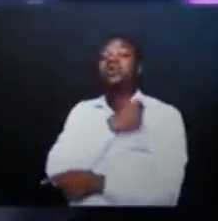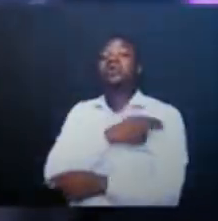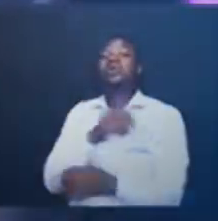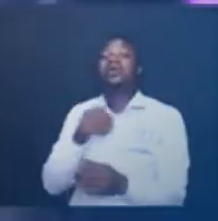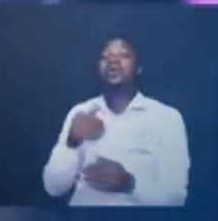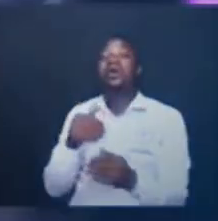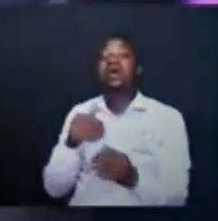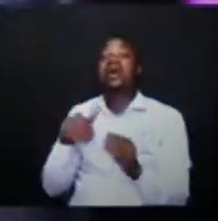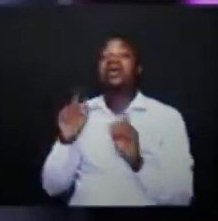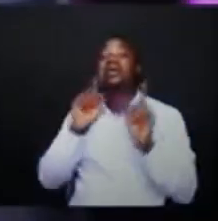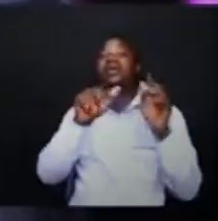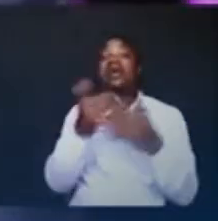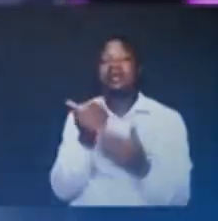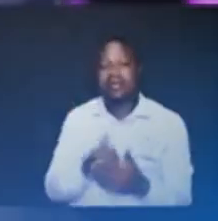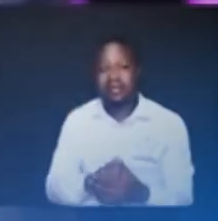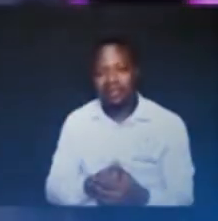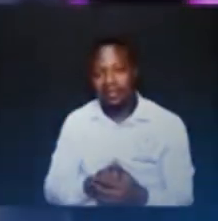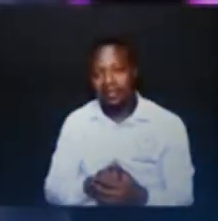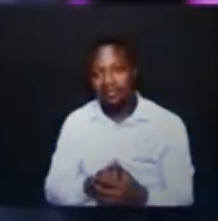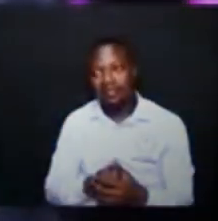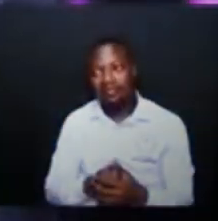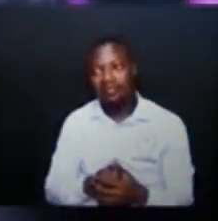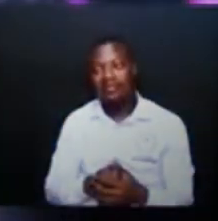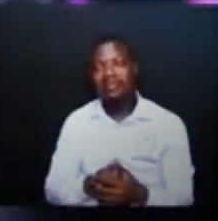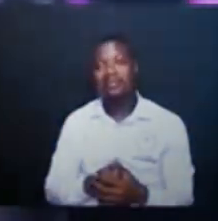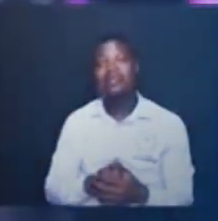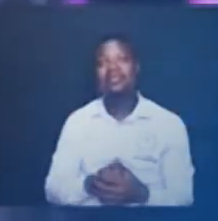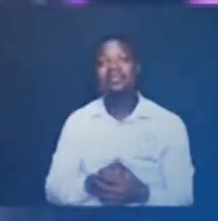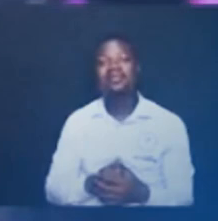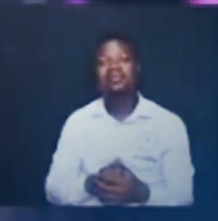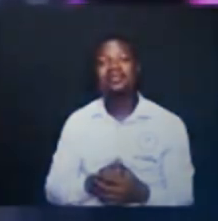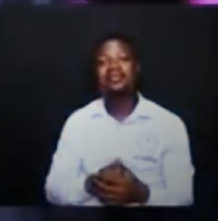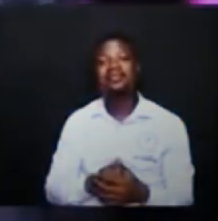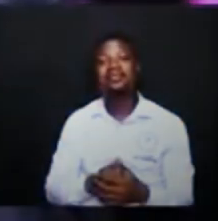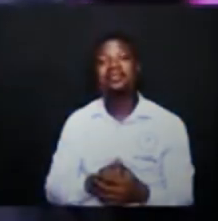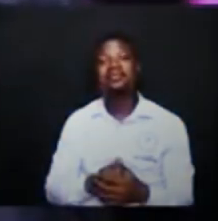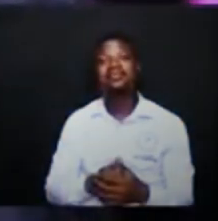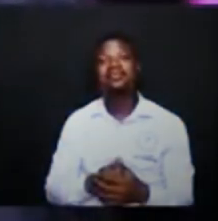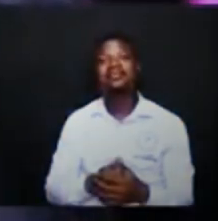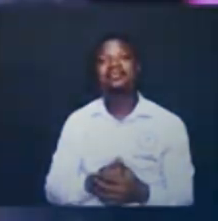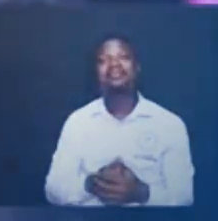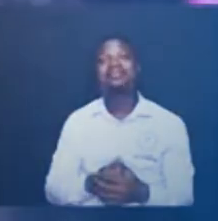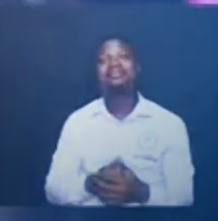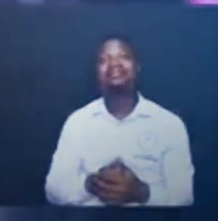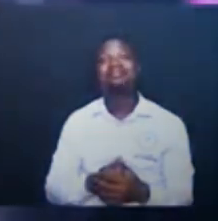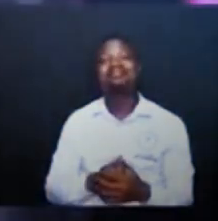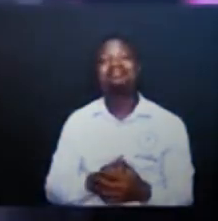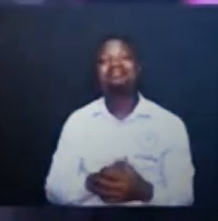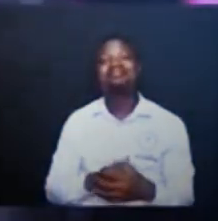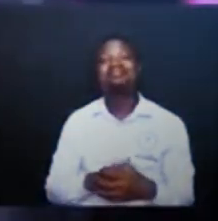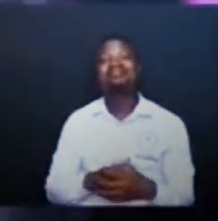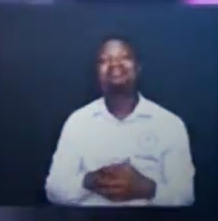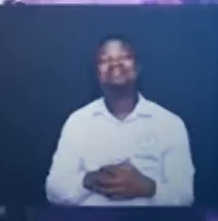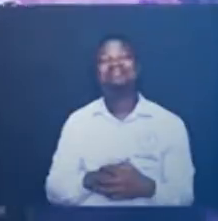onya na kwen be na ofa so e de akọ doctor ma ya hwehwe ni nipadu amu nyina odwe ne ho.